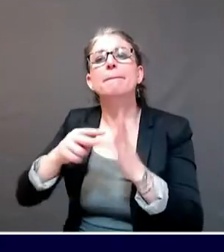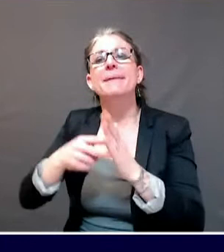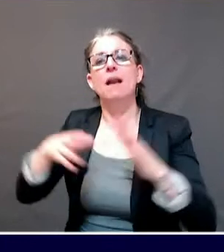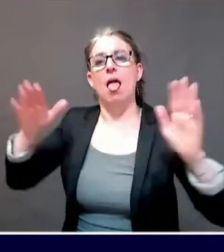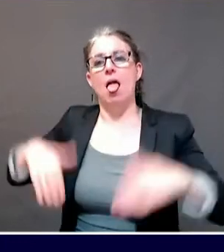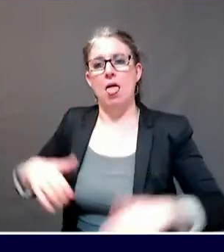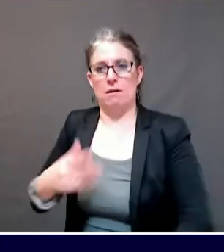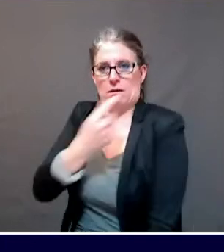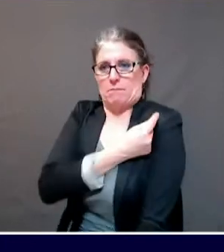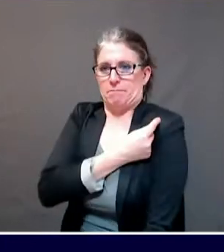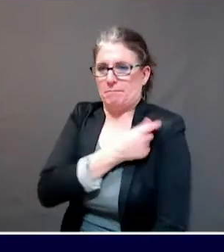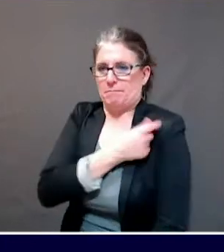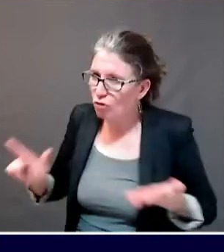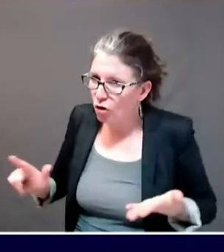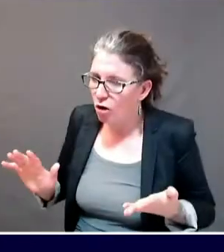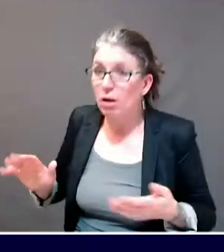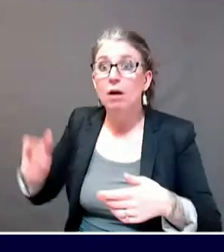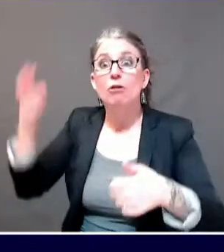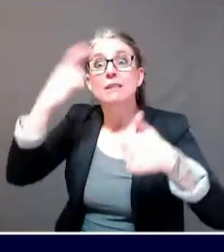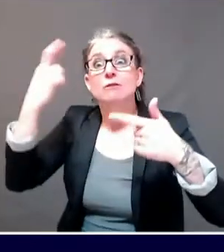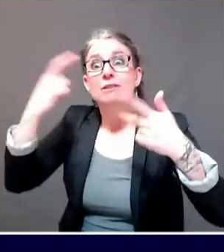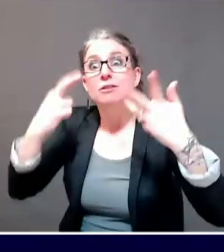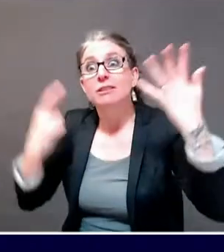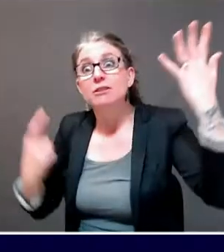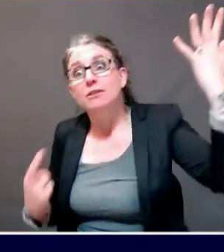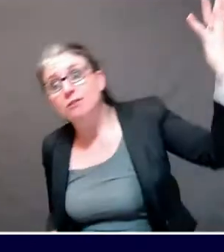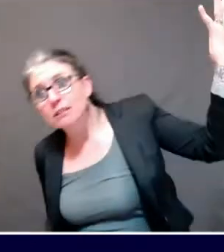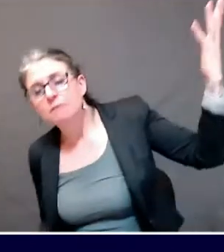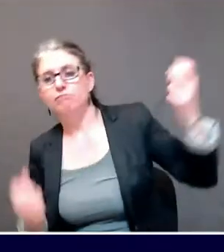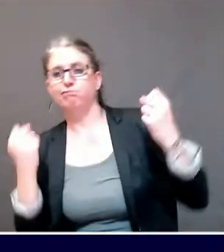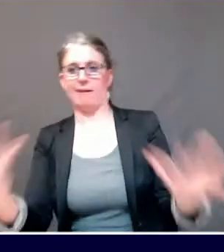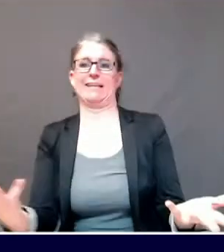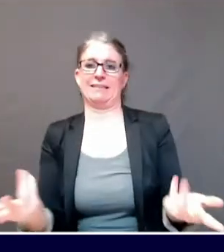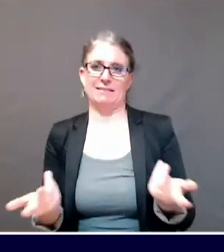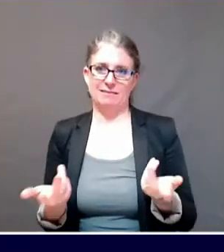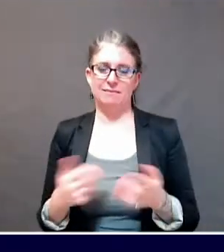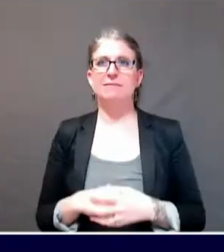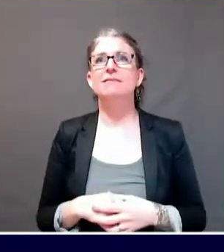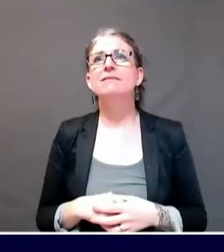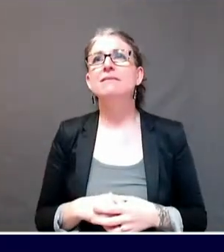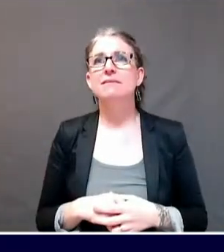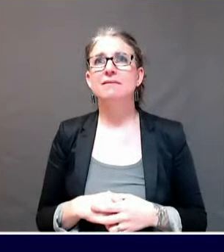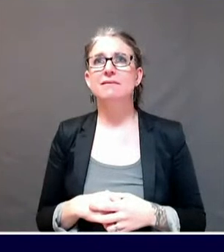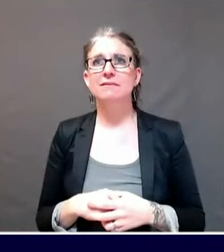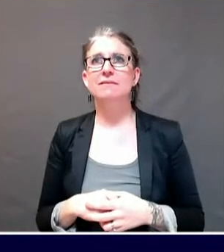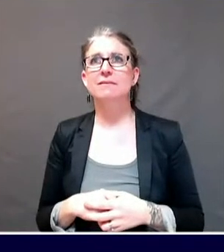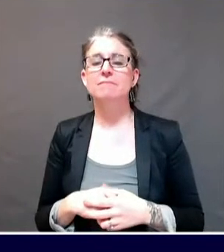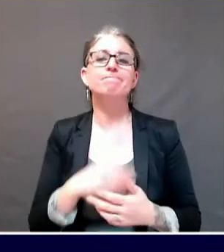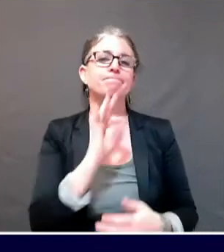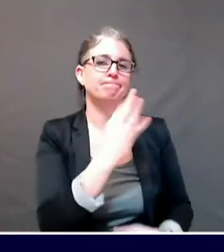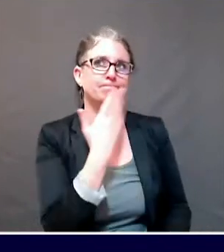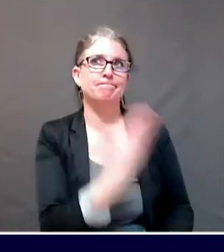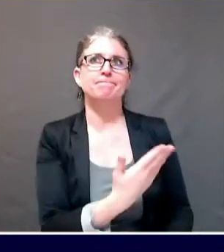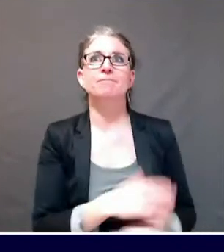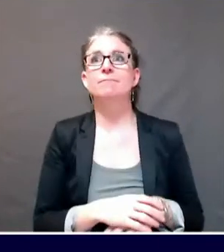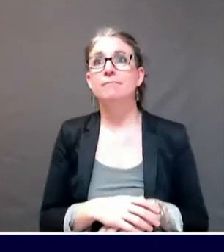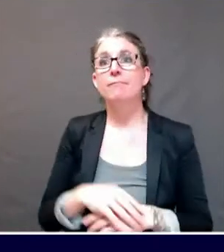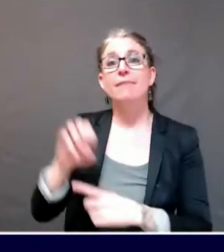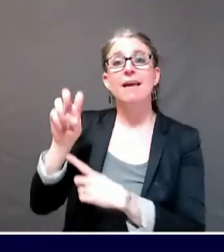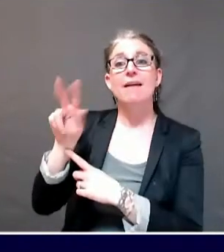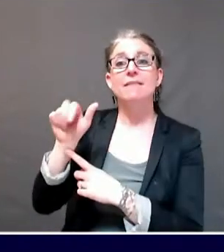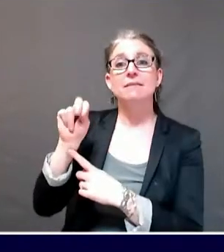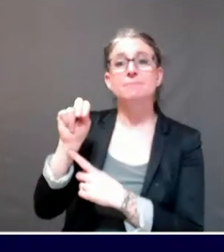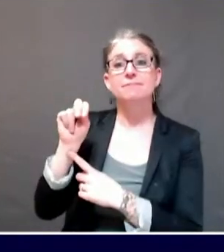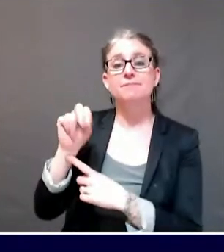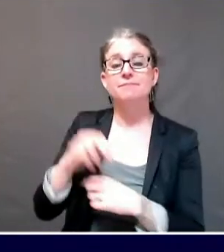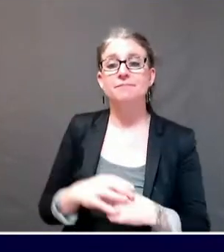to Evan Pop next. Hi, Dr. Shah, thank you. So we've seen a lot of stories nationwide about how the vaccine distribution effort is